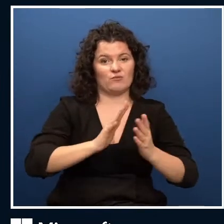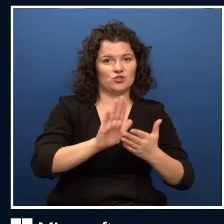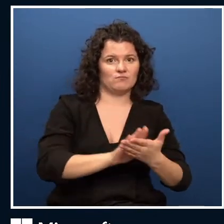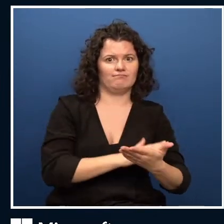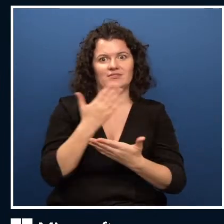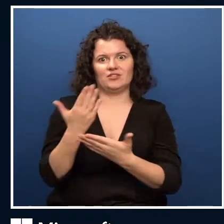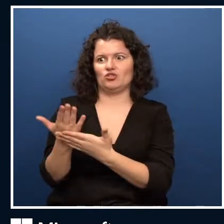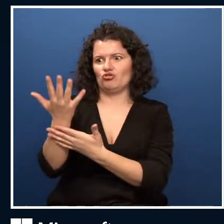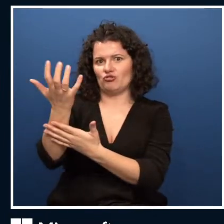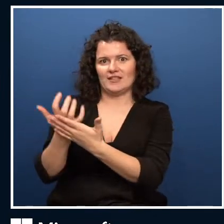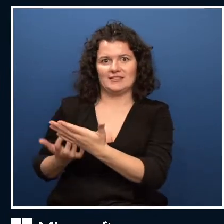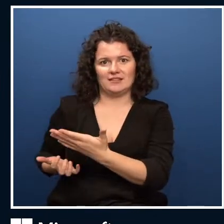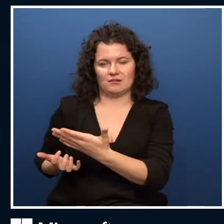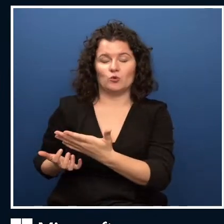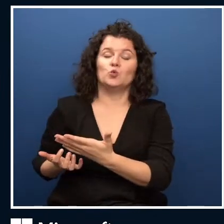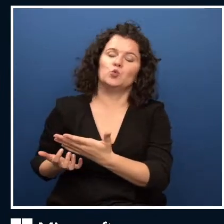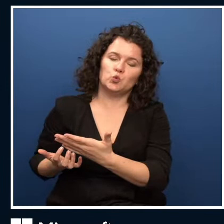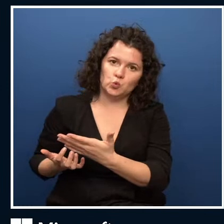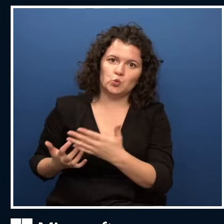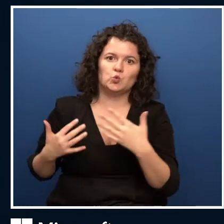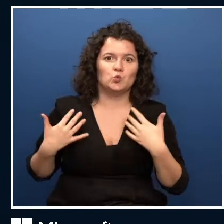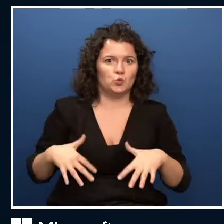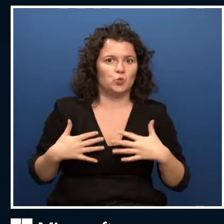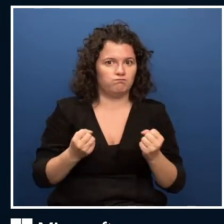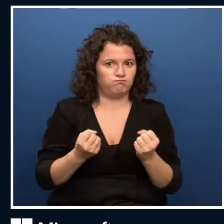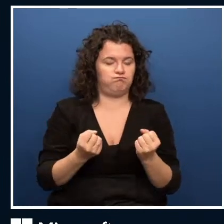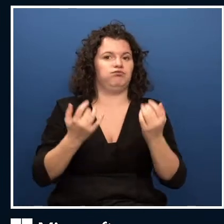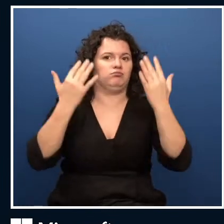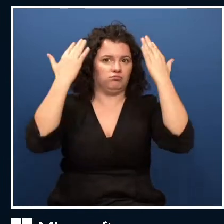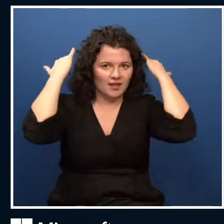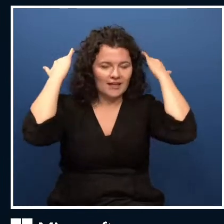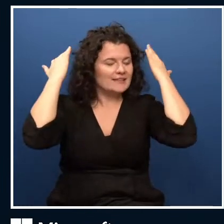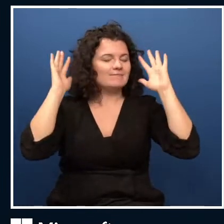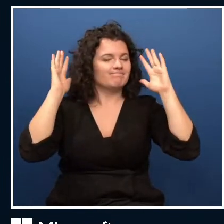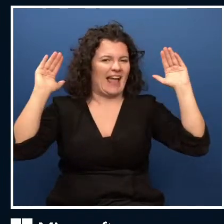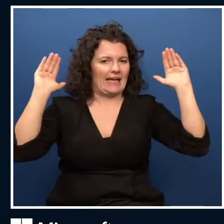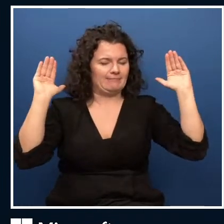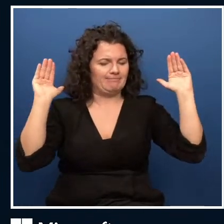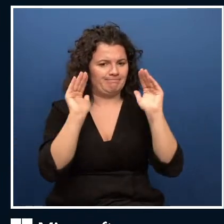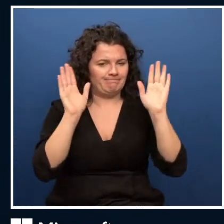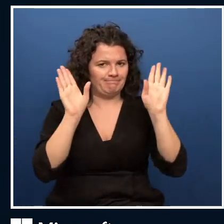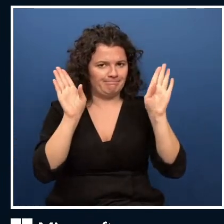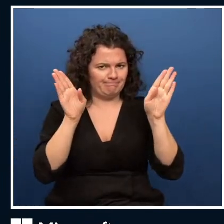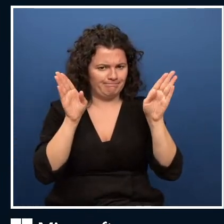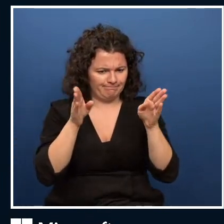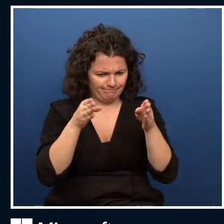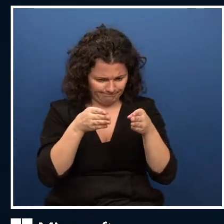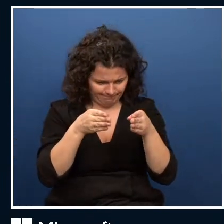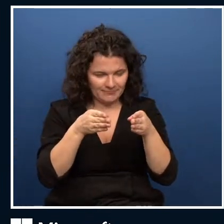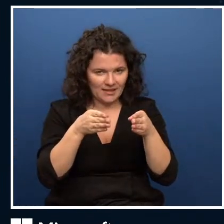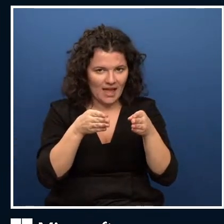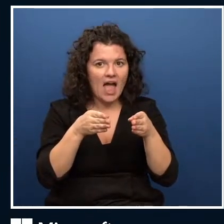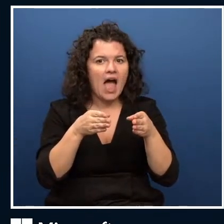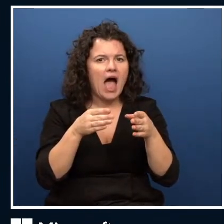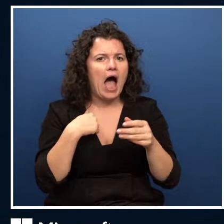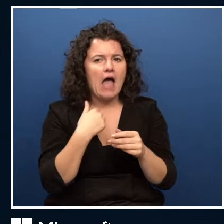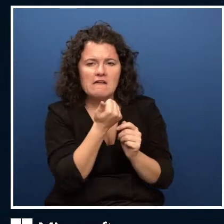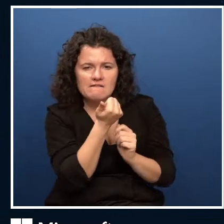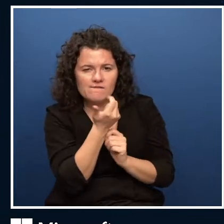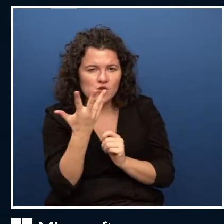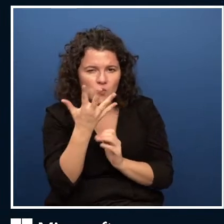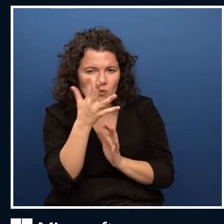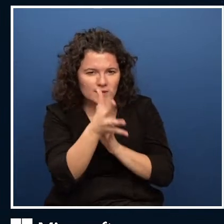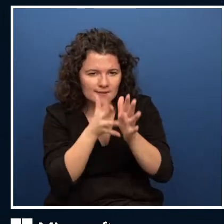and I had to narrow down my scope and really focus on a few different signs at a time. Like,